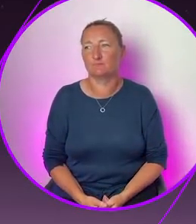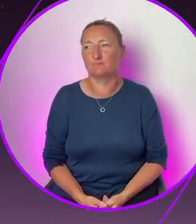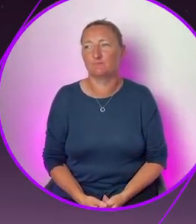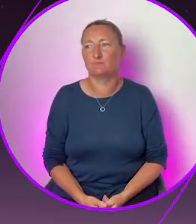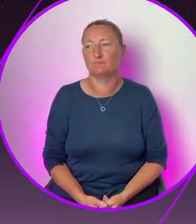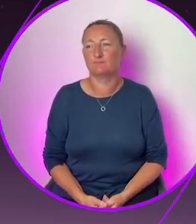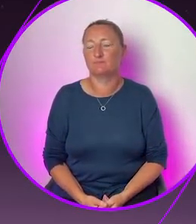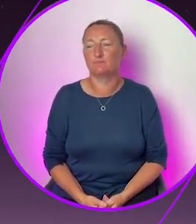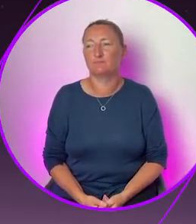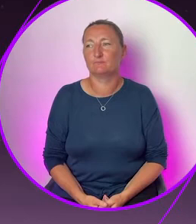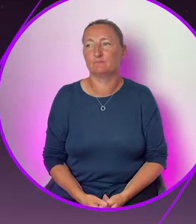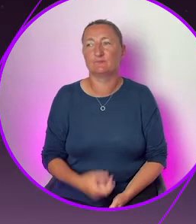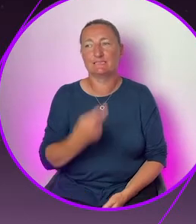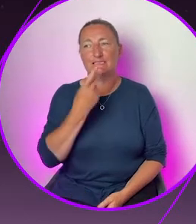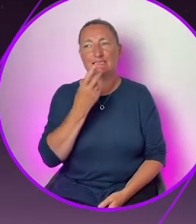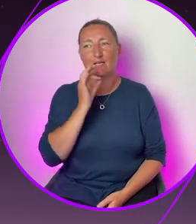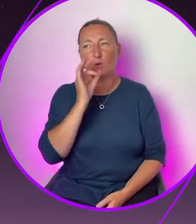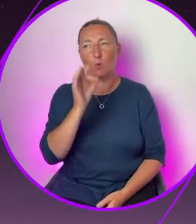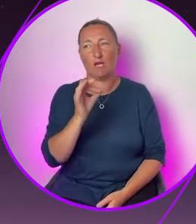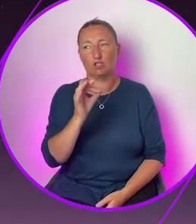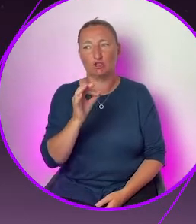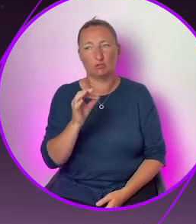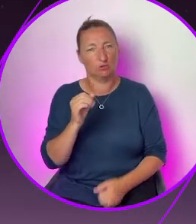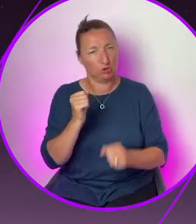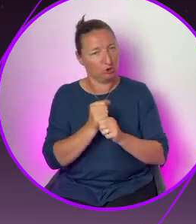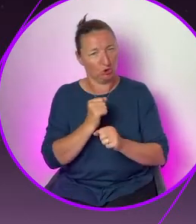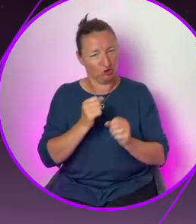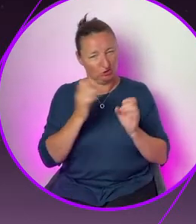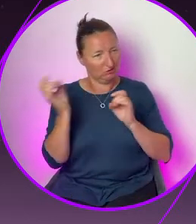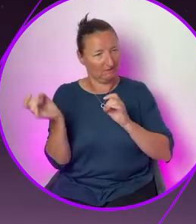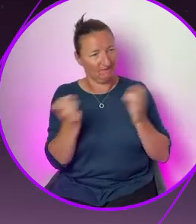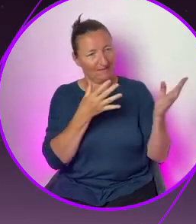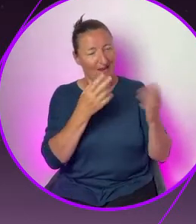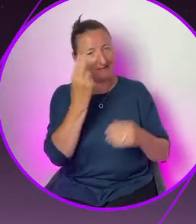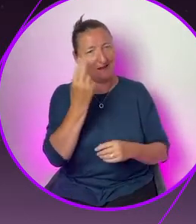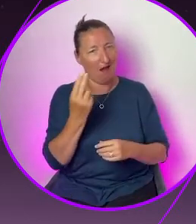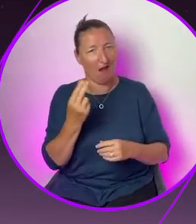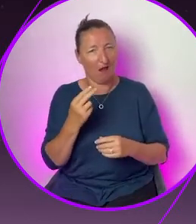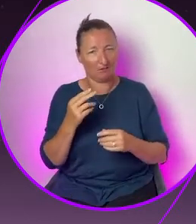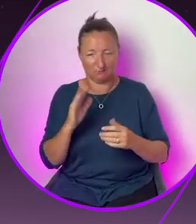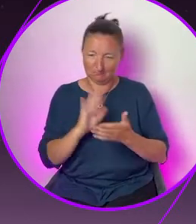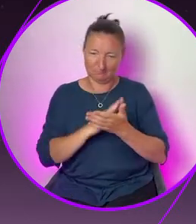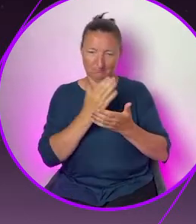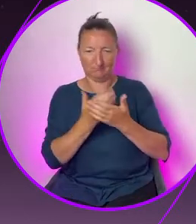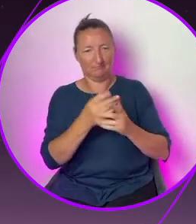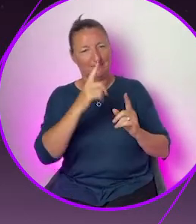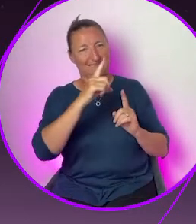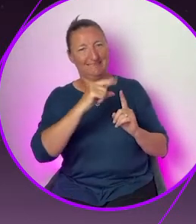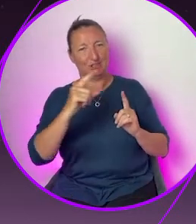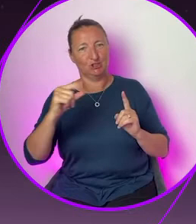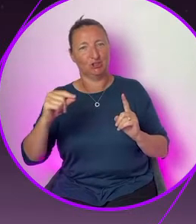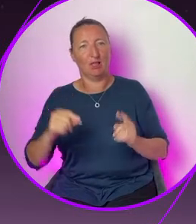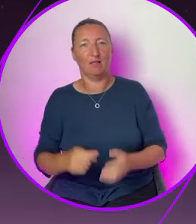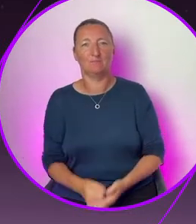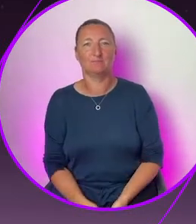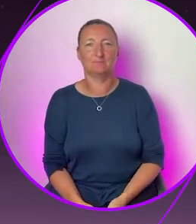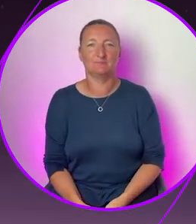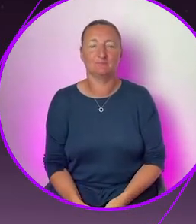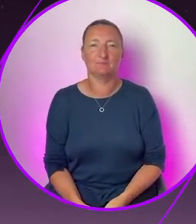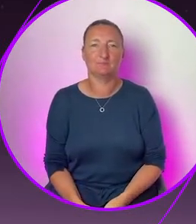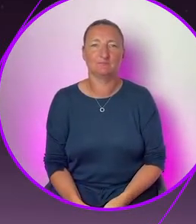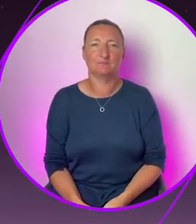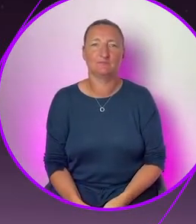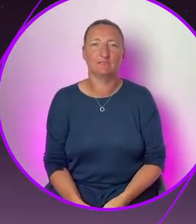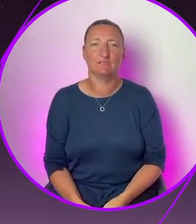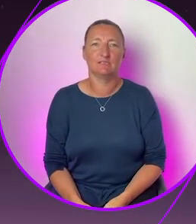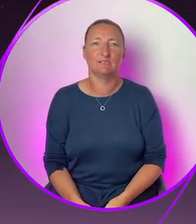Next question: should we all just go digital? And what if we can't afford to? I didn't mean to laugh at